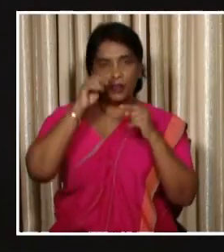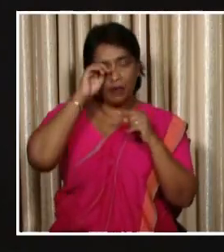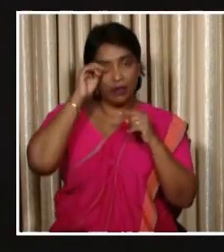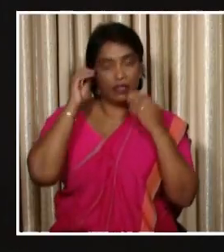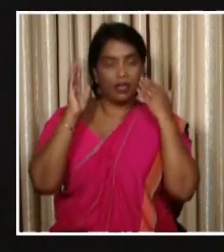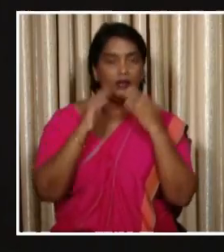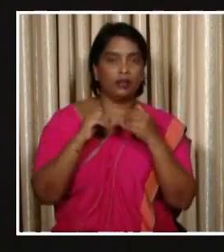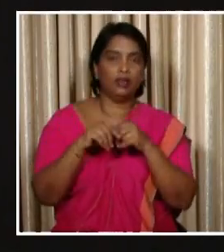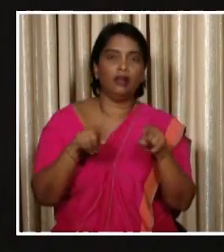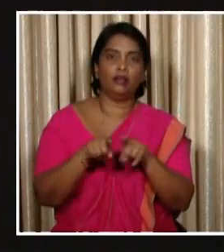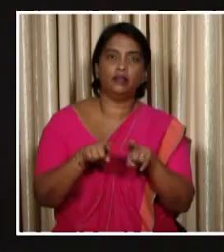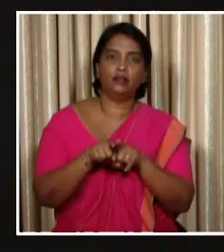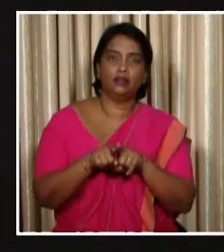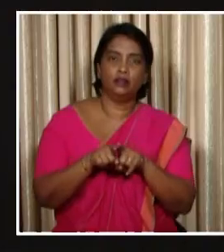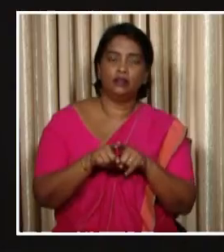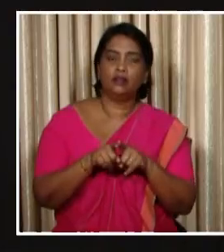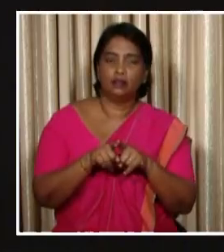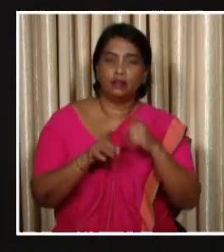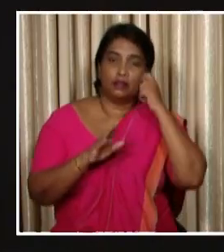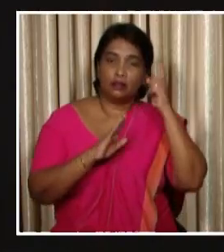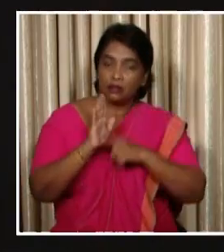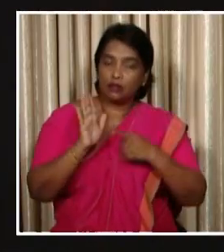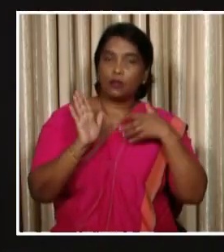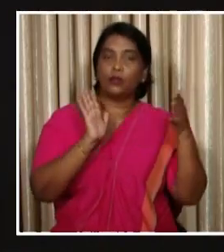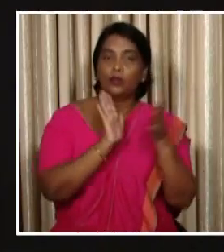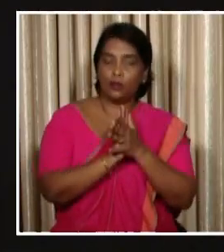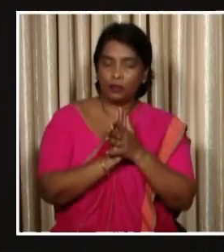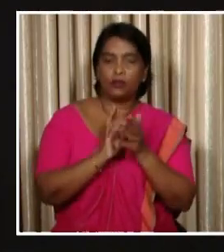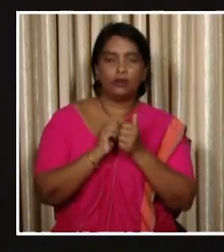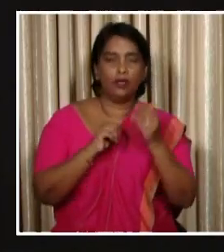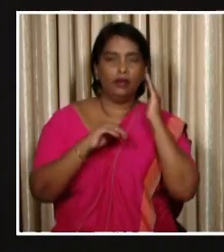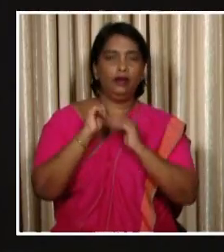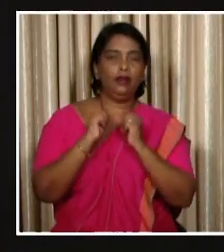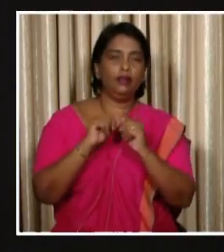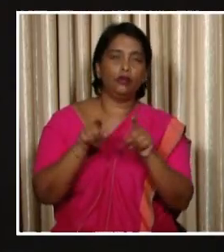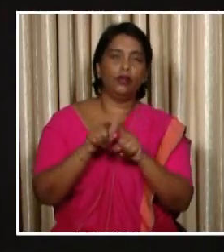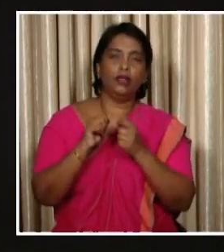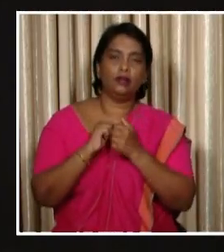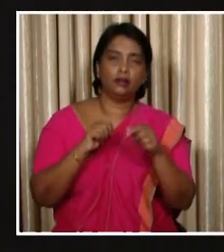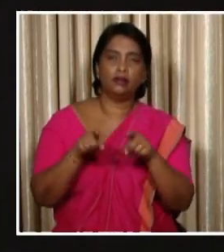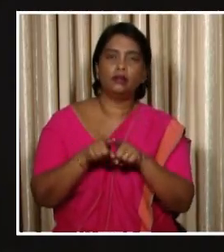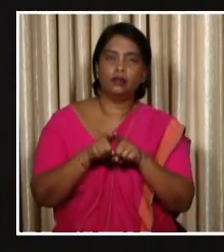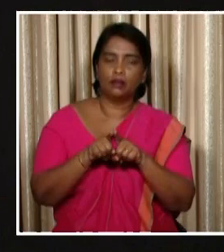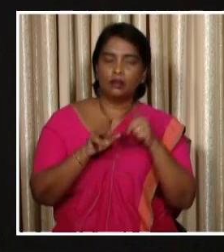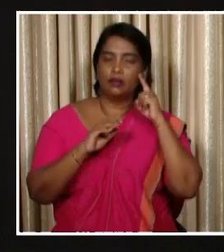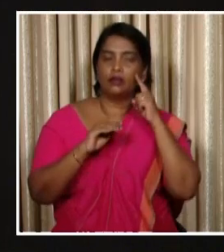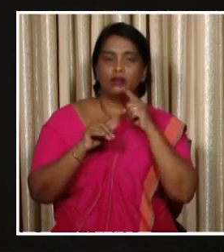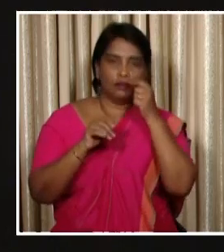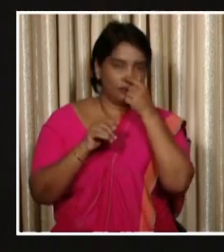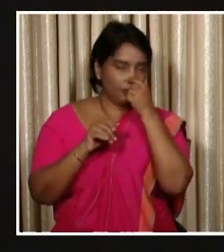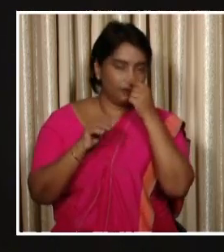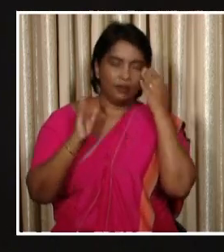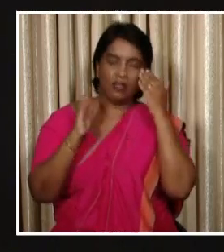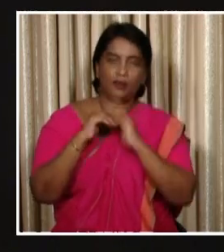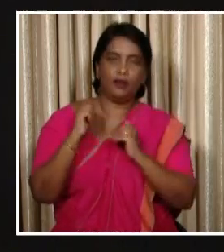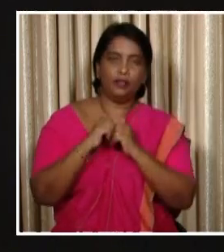co-chairs of the engagement to expedite the arrangements that we have at present. In the economic